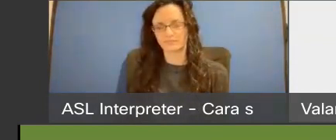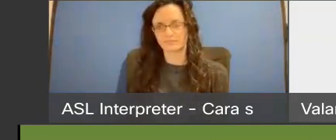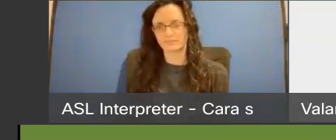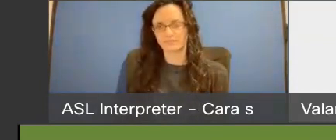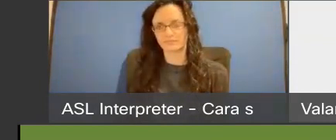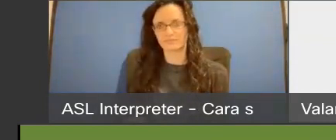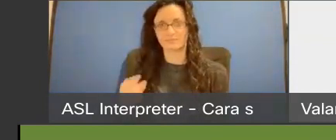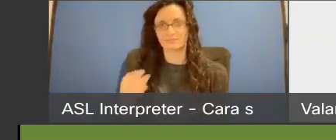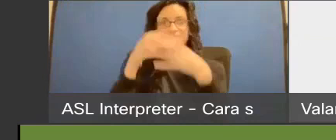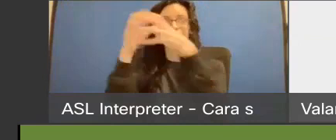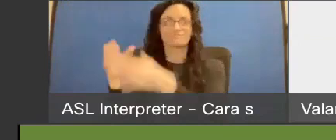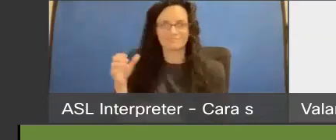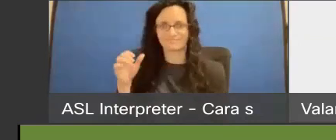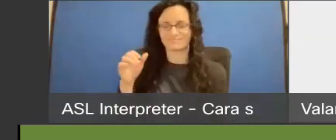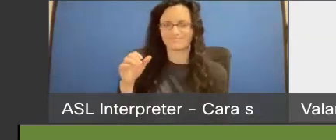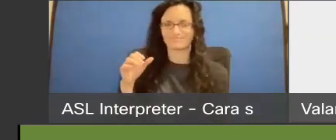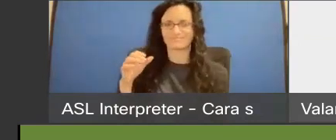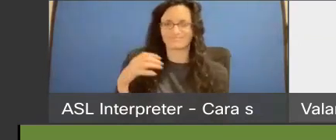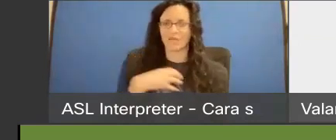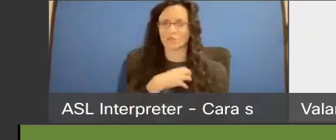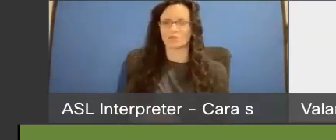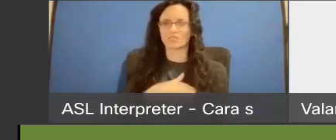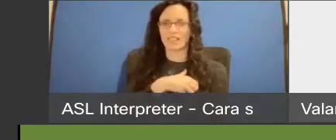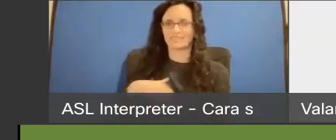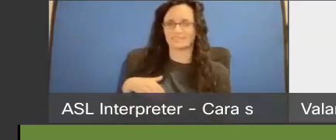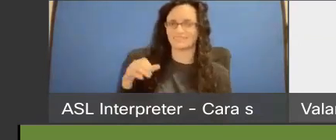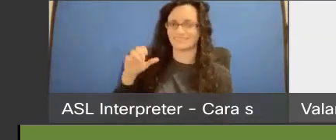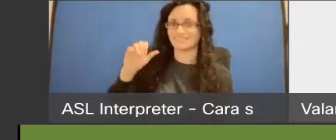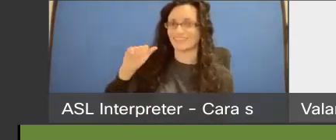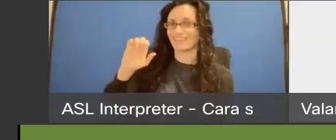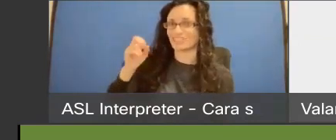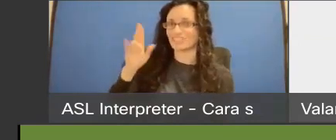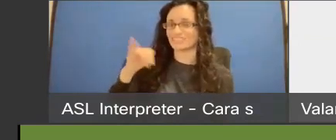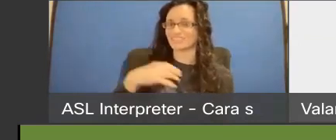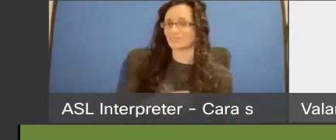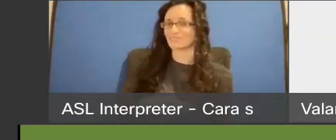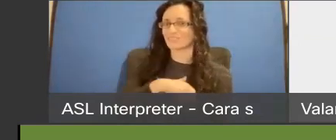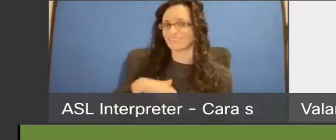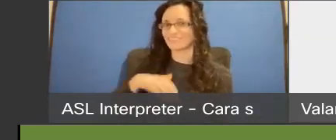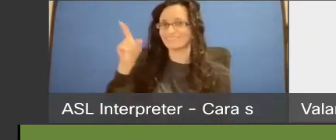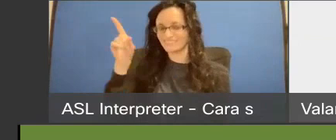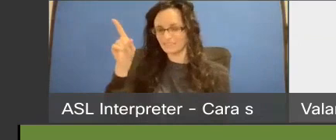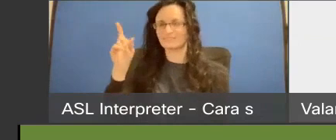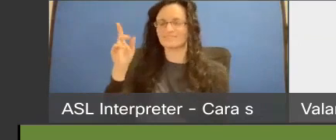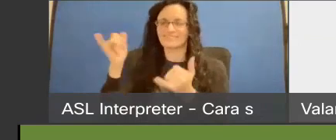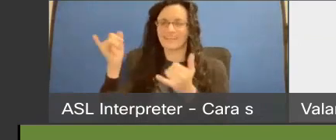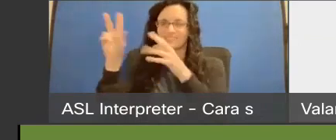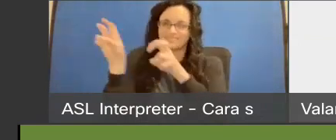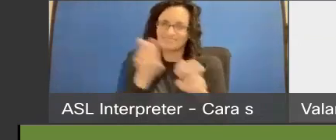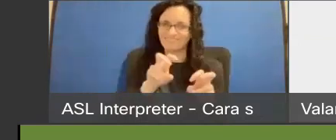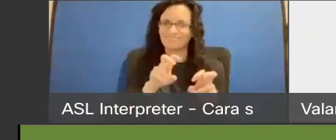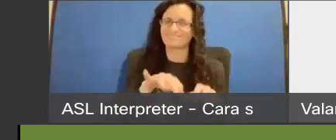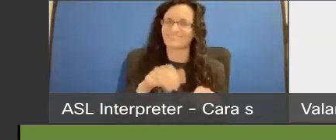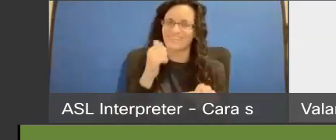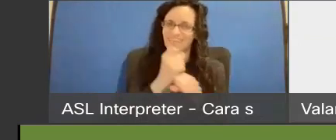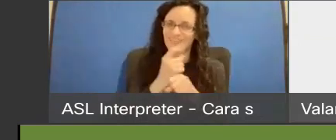Esche, Switzerland, in the Swiss Alps to have a conference, which actually is now held in Colorado annually, this conference, but